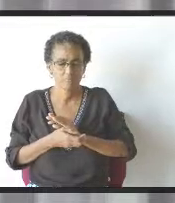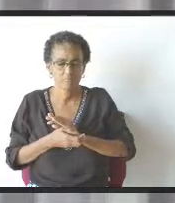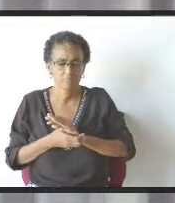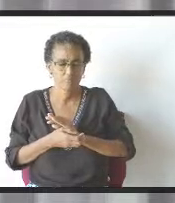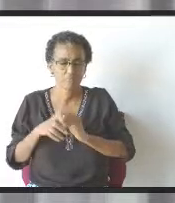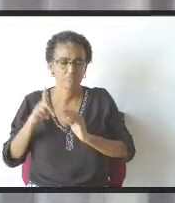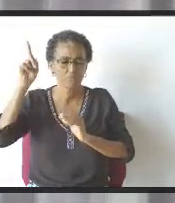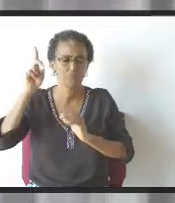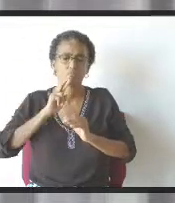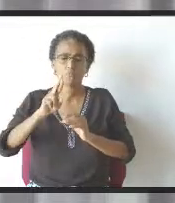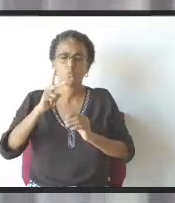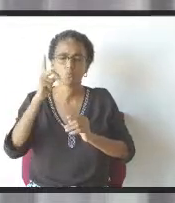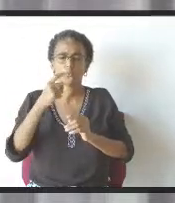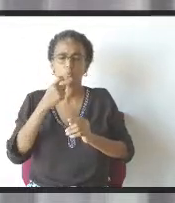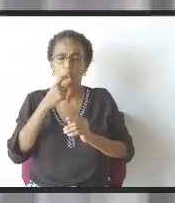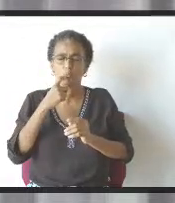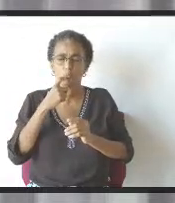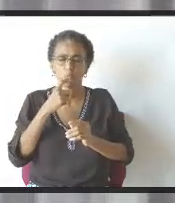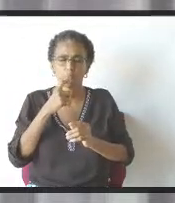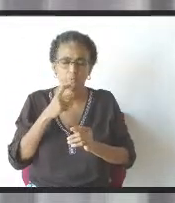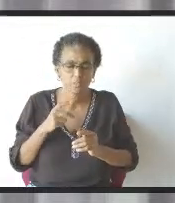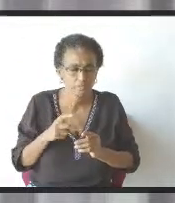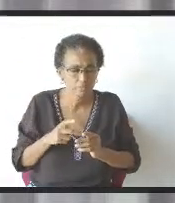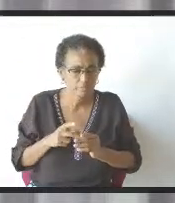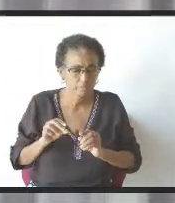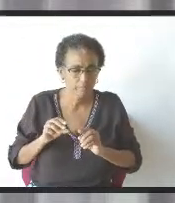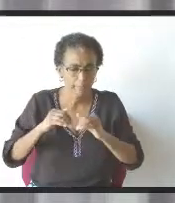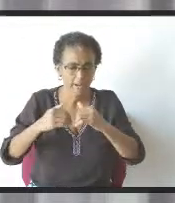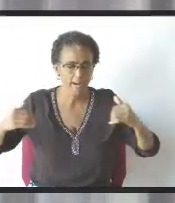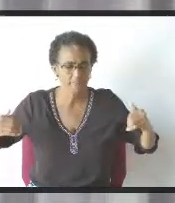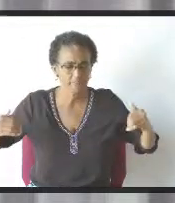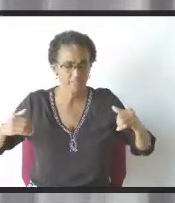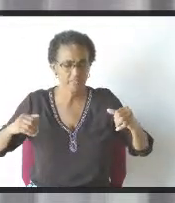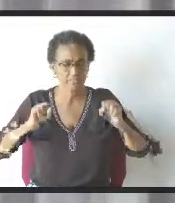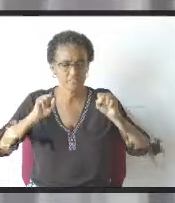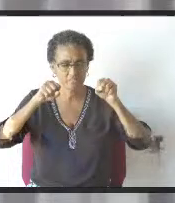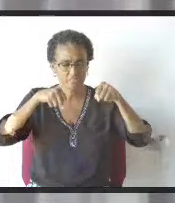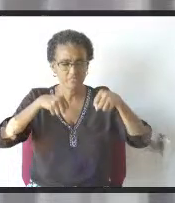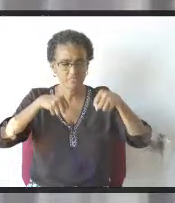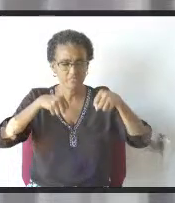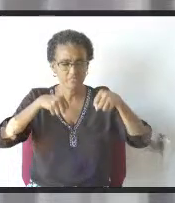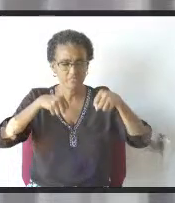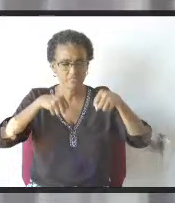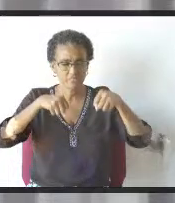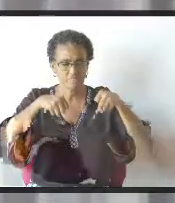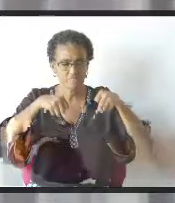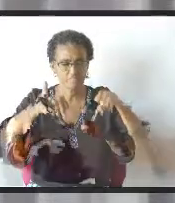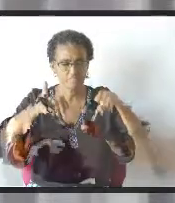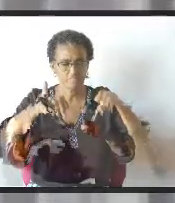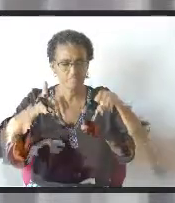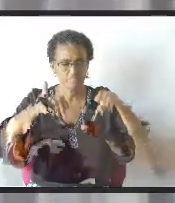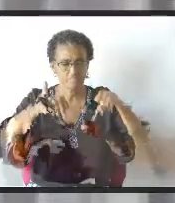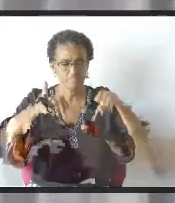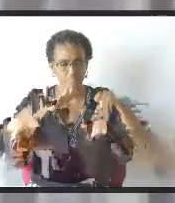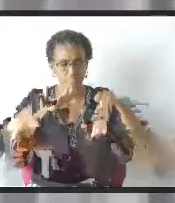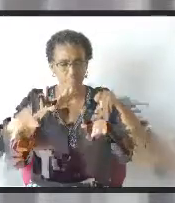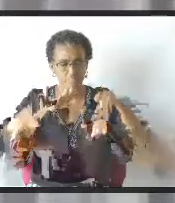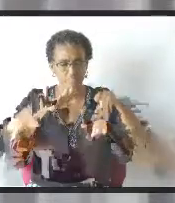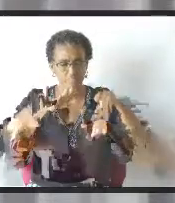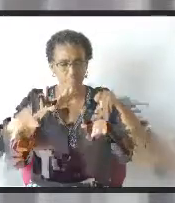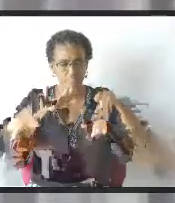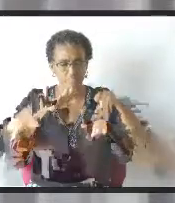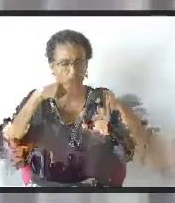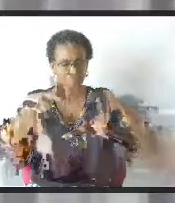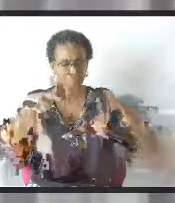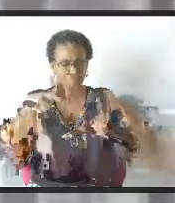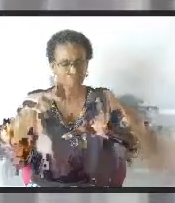You are the one who parted the sea so that the people could walk through on dry land. You